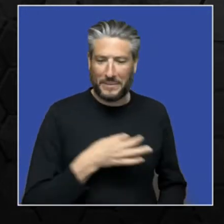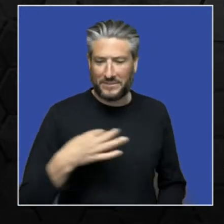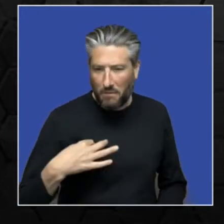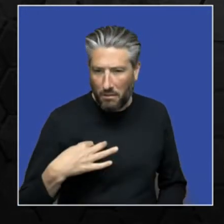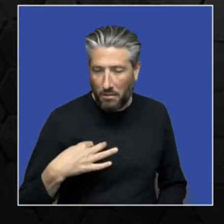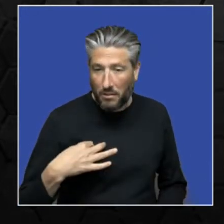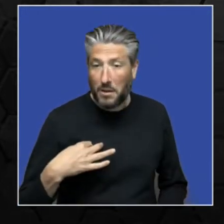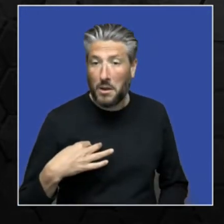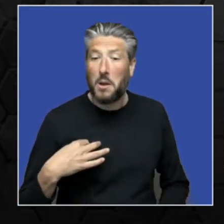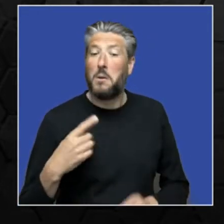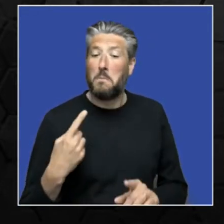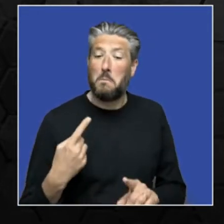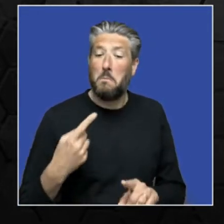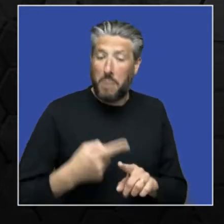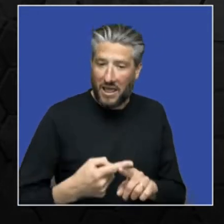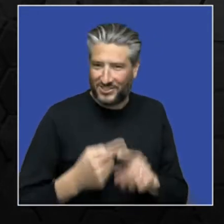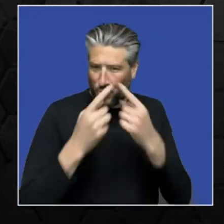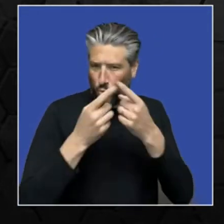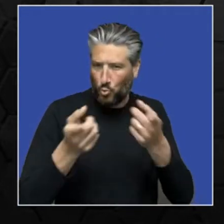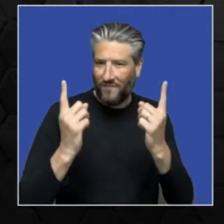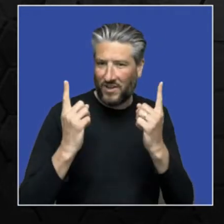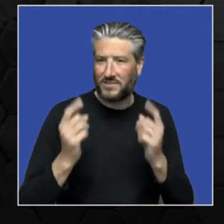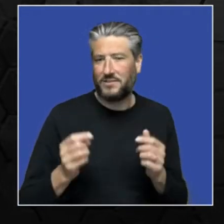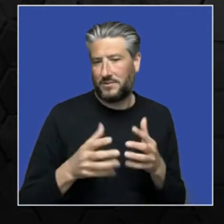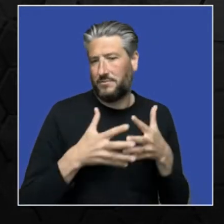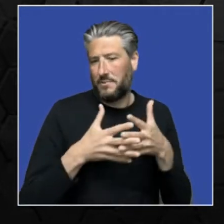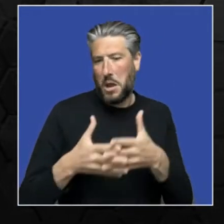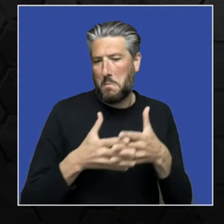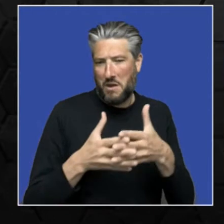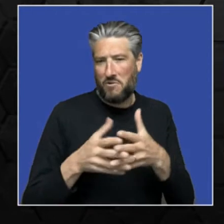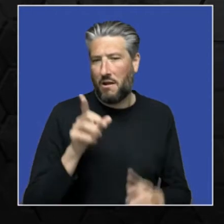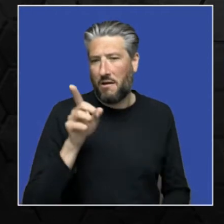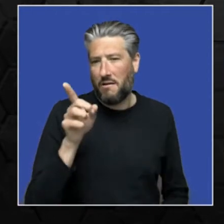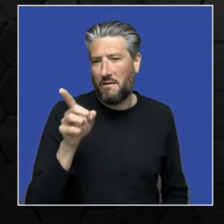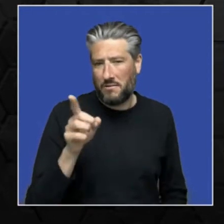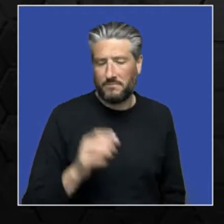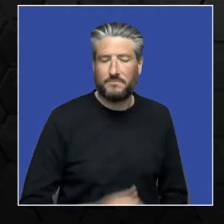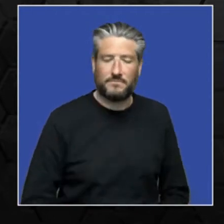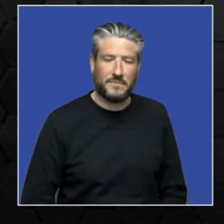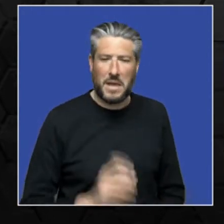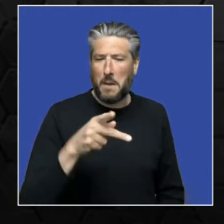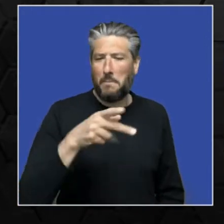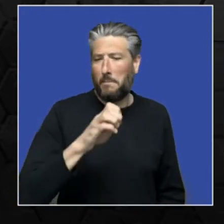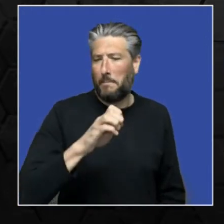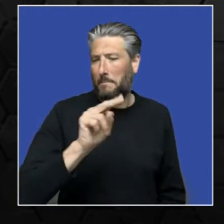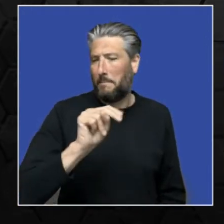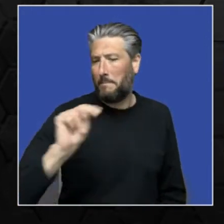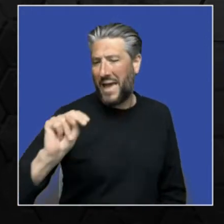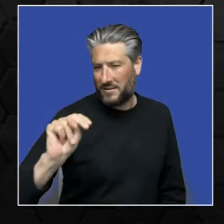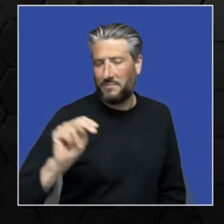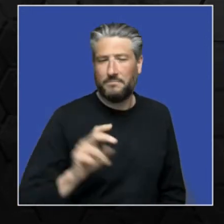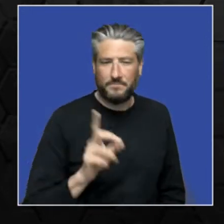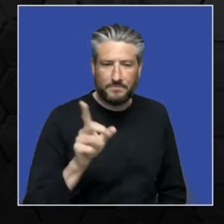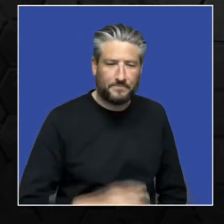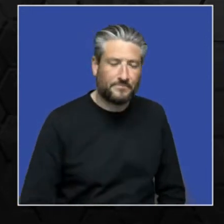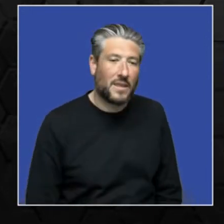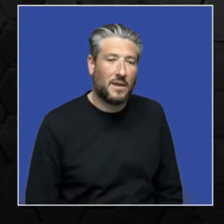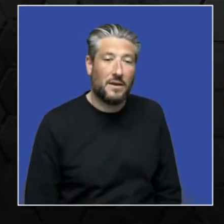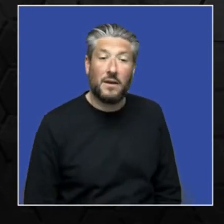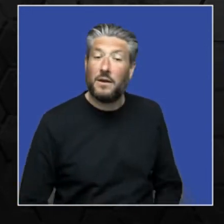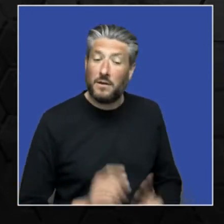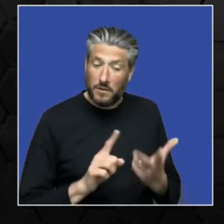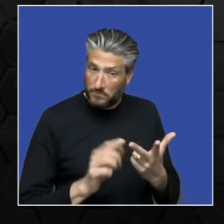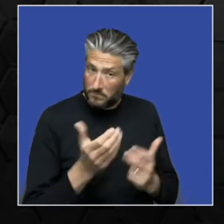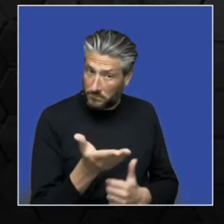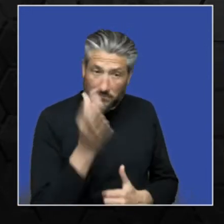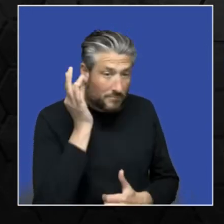of Pennsylvania. Wow, that's awesome. Ananya, would you like to go next? Yeah, hello everyone. I'm